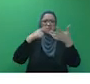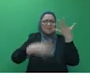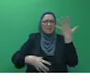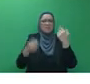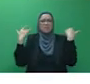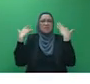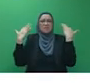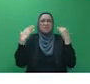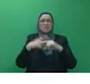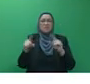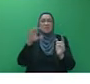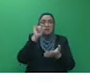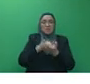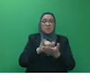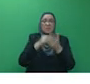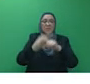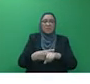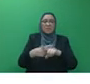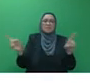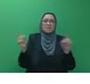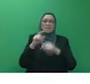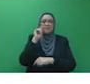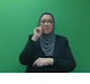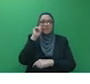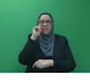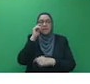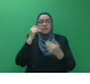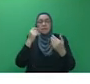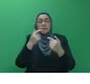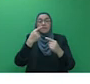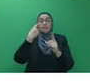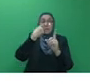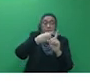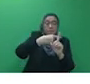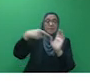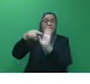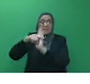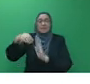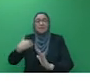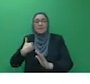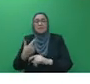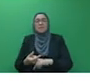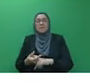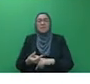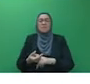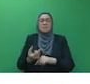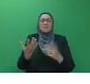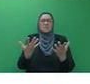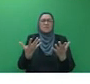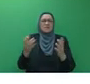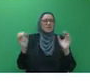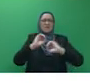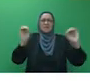a lot of disadvantages disadvantages in them in a sense where there's no feel there's no life field you know you know you're not standing up on stage there's no one there